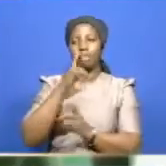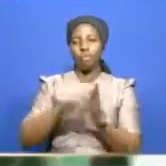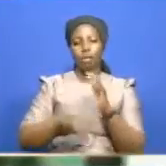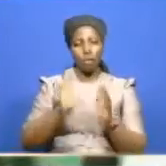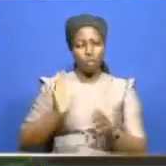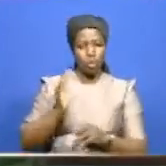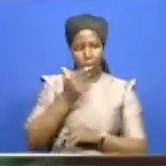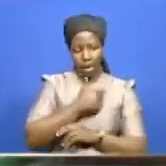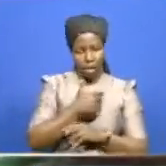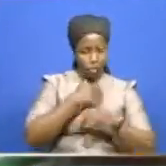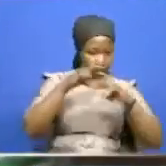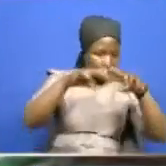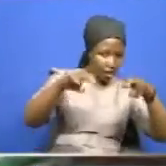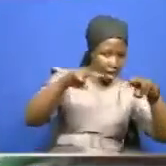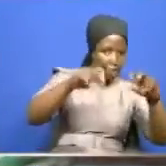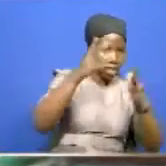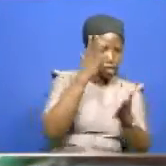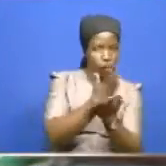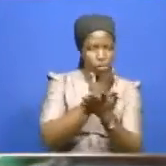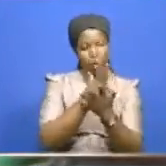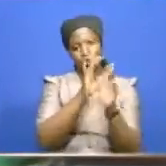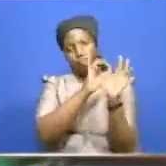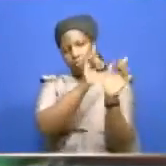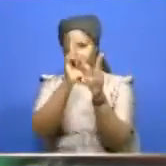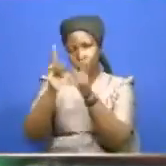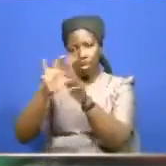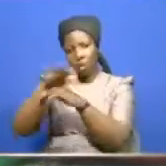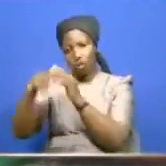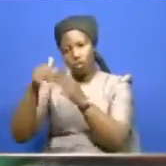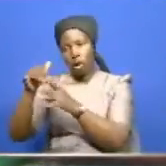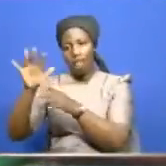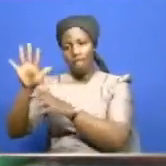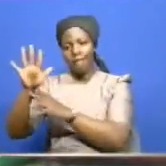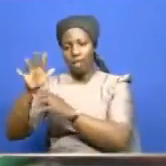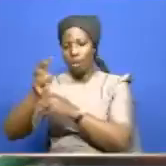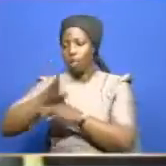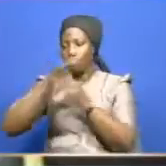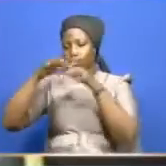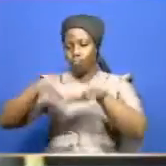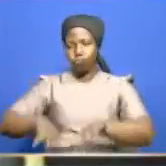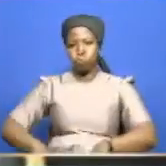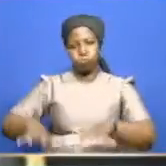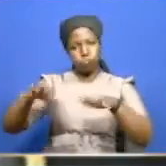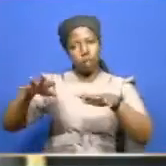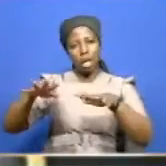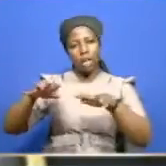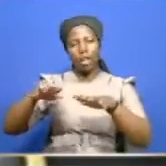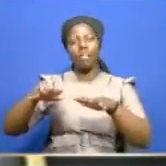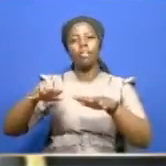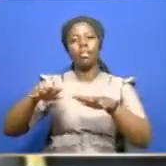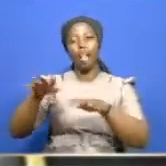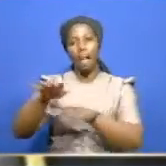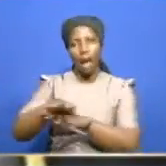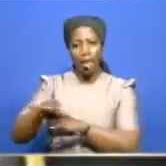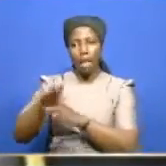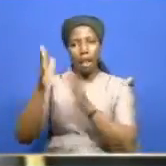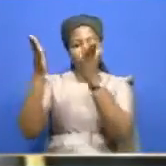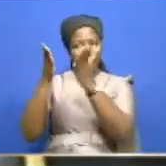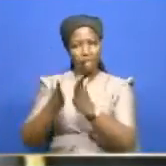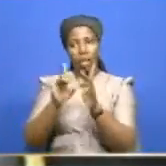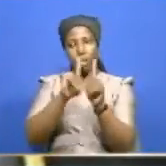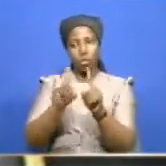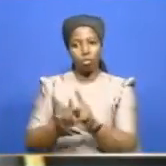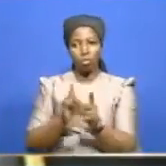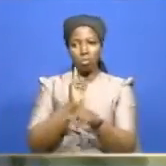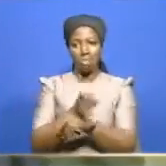undertake fact-finding tours to all the five flooded lakes in Rift Valley. Sigor further warned that action will be taken on